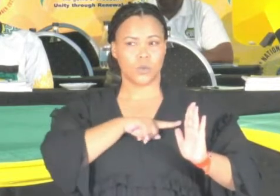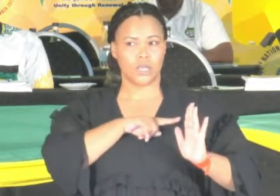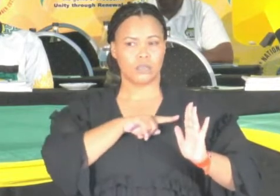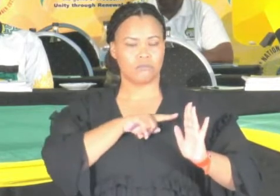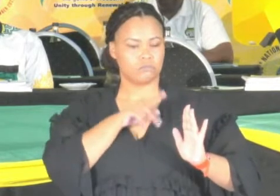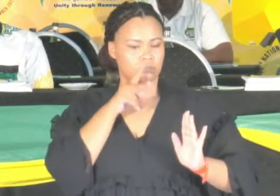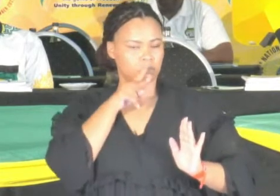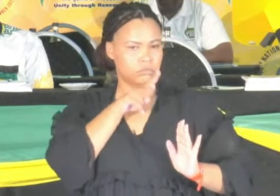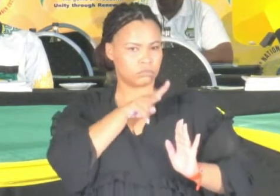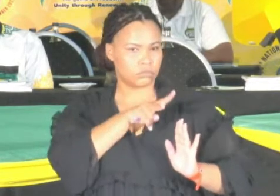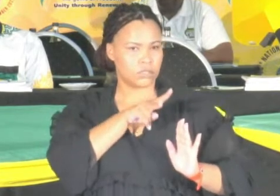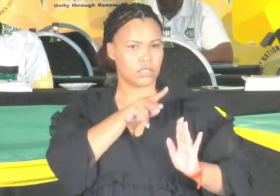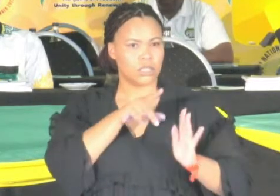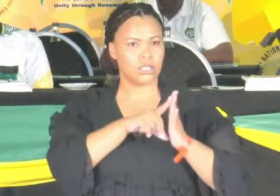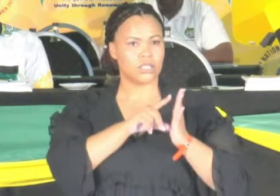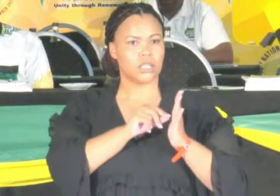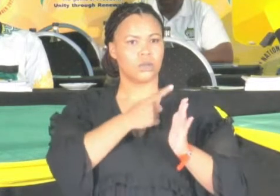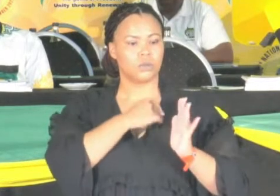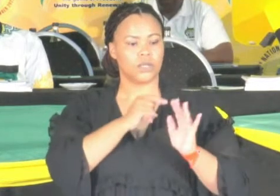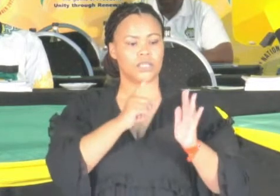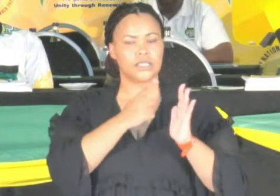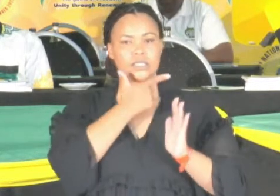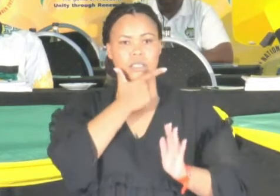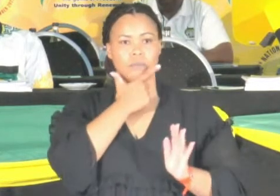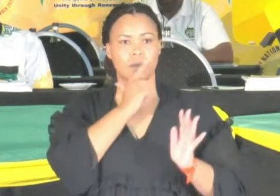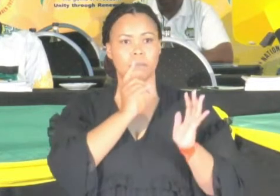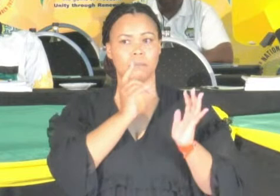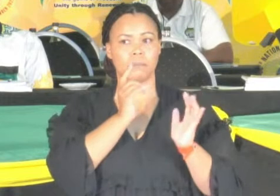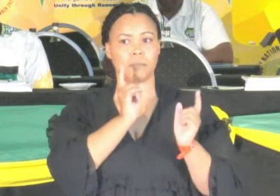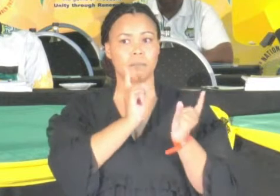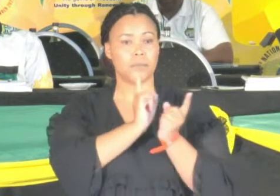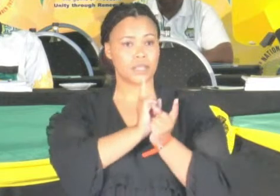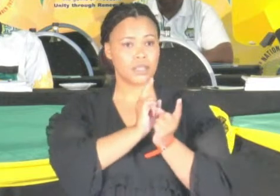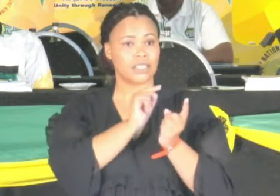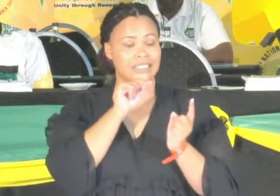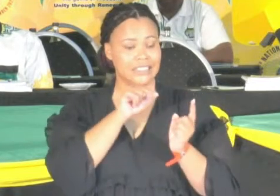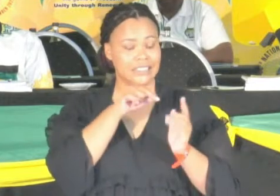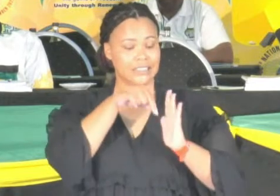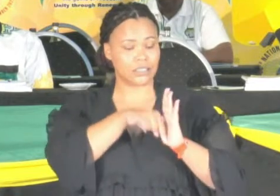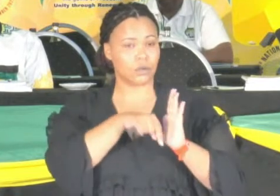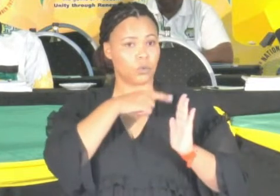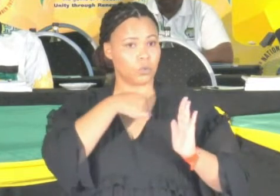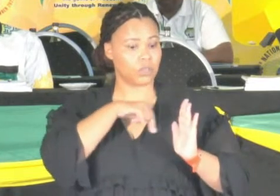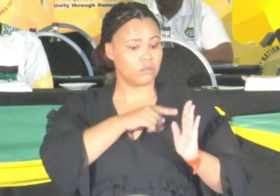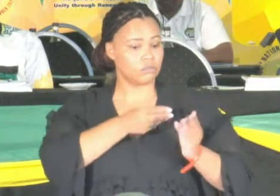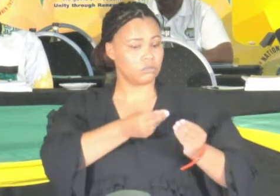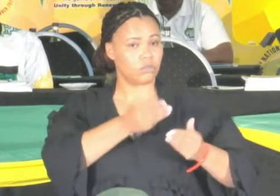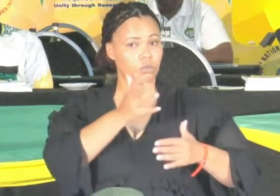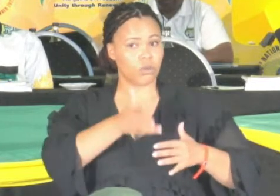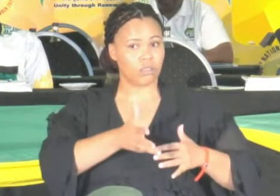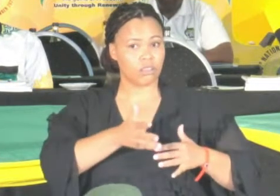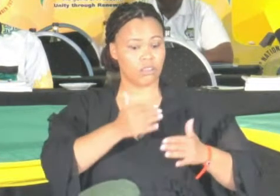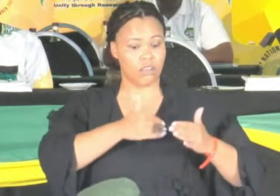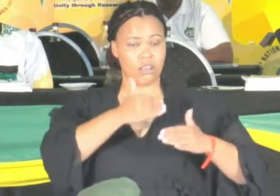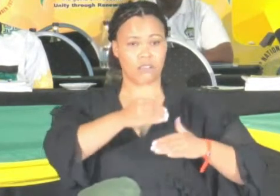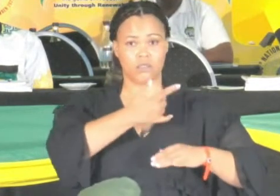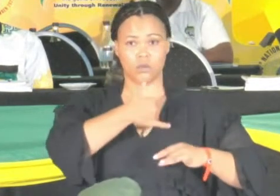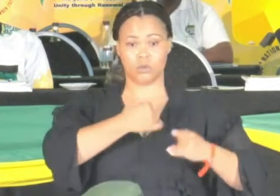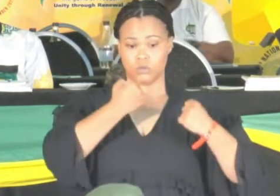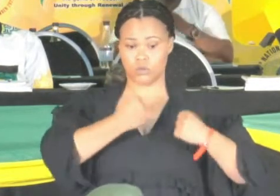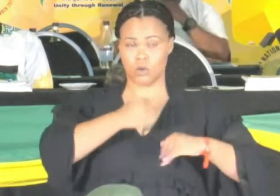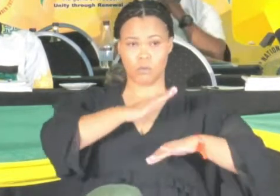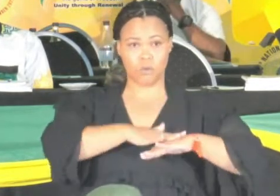December, and whether we will emerge stronger, more united, and